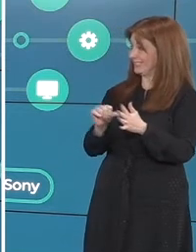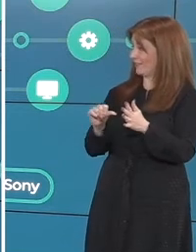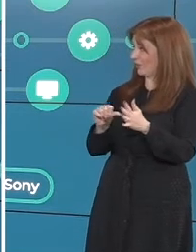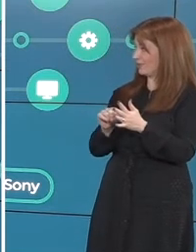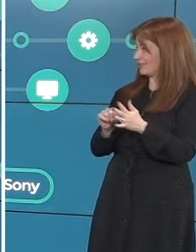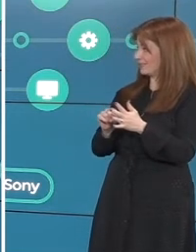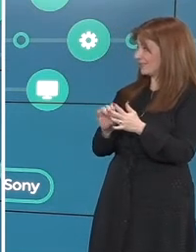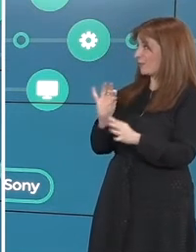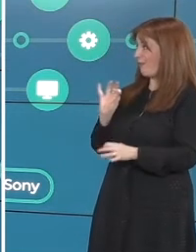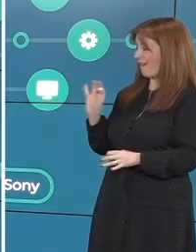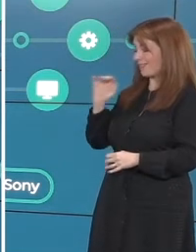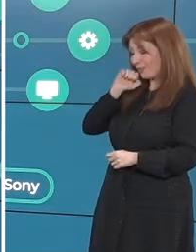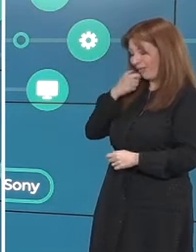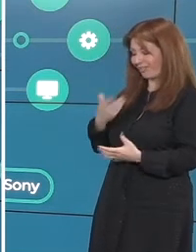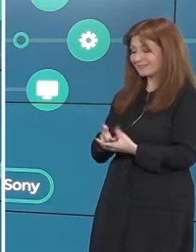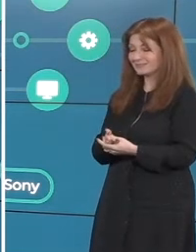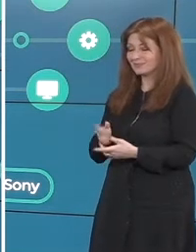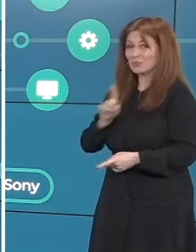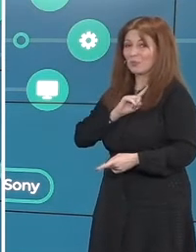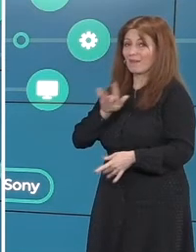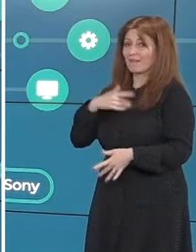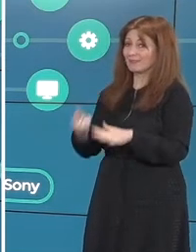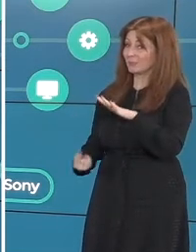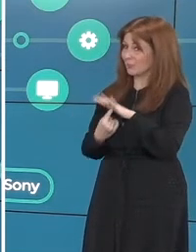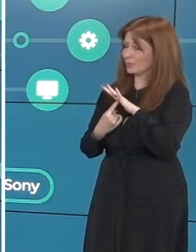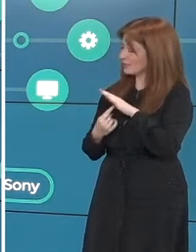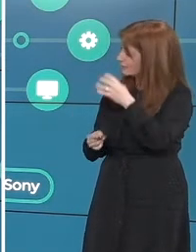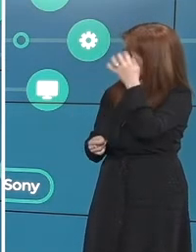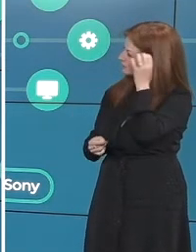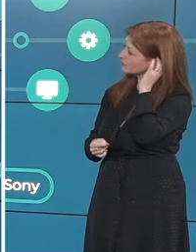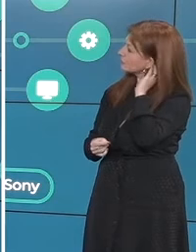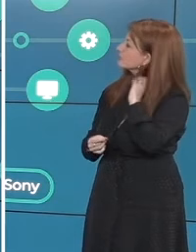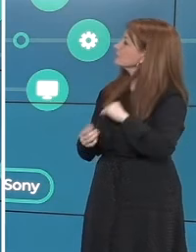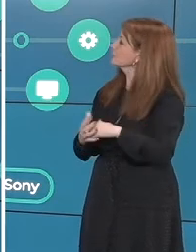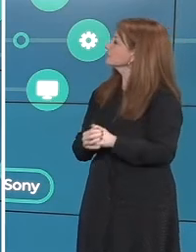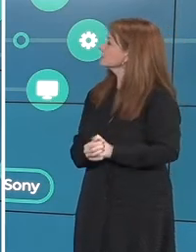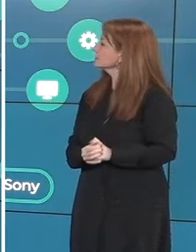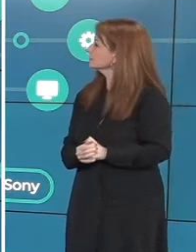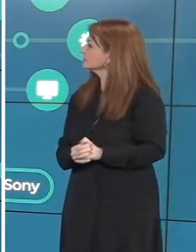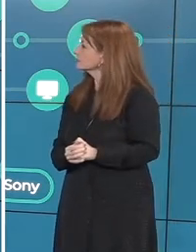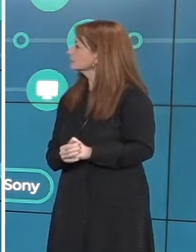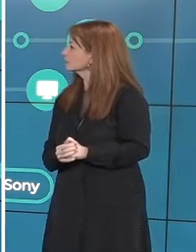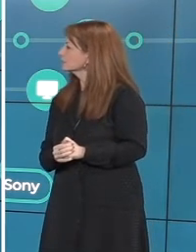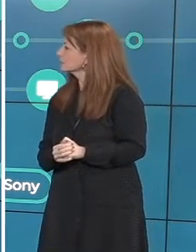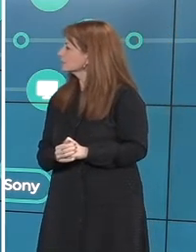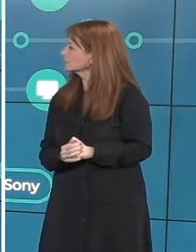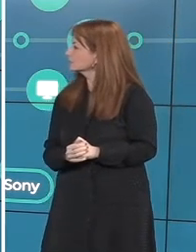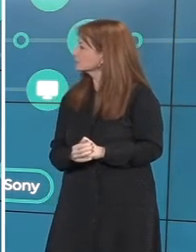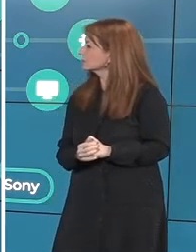it because I think it's important, but I want to rephrase it possibly. Let me see. So, what